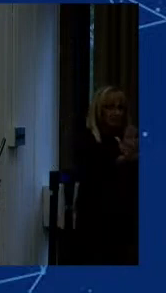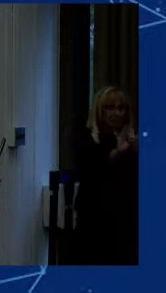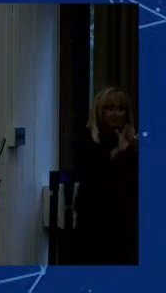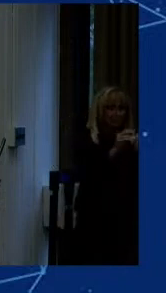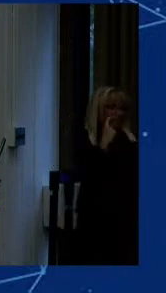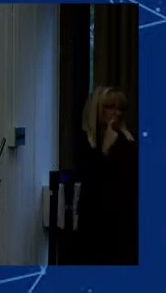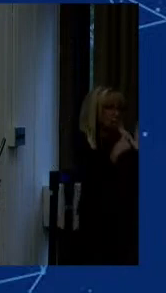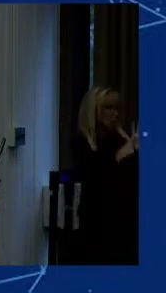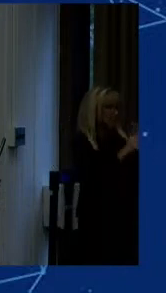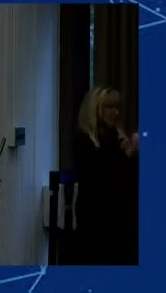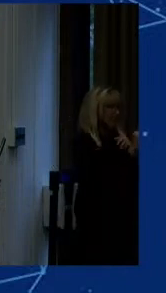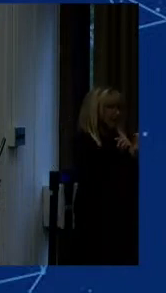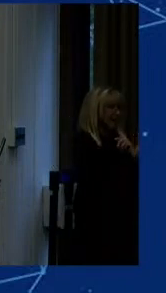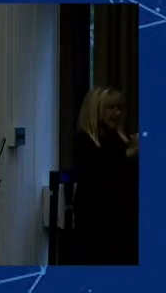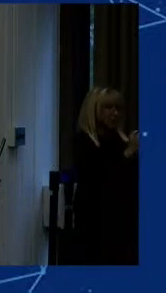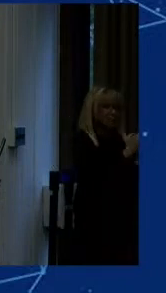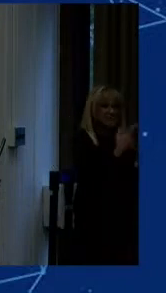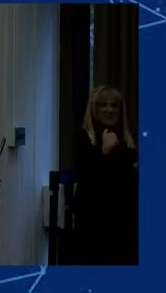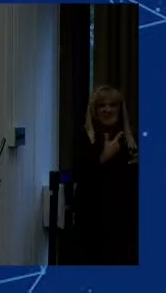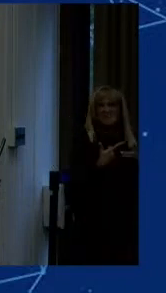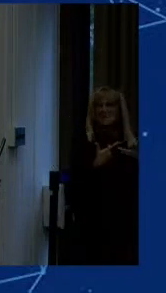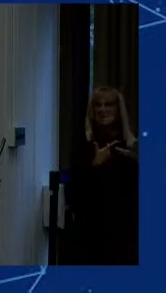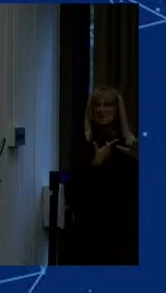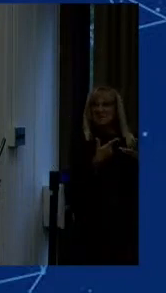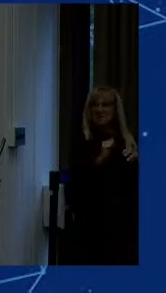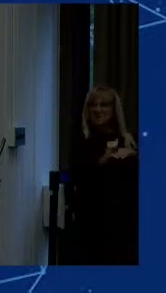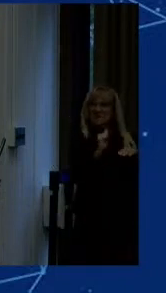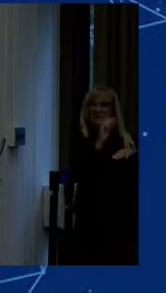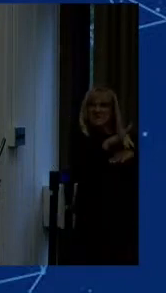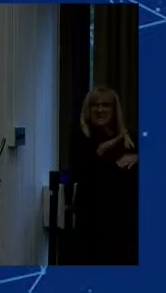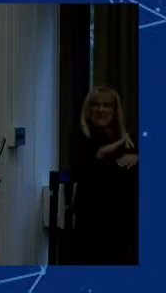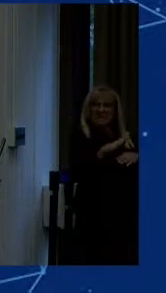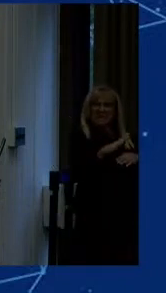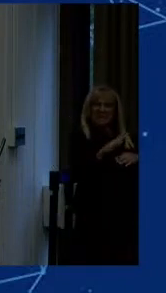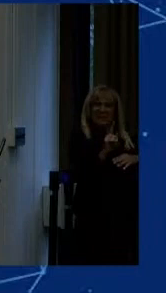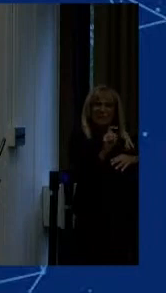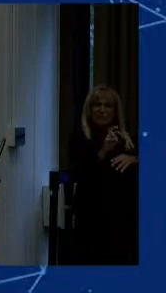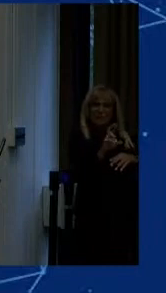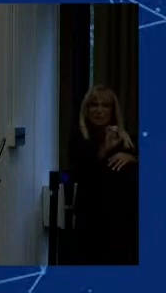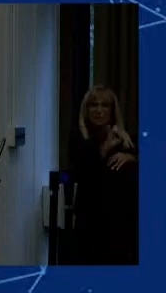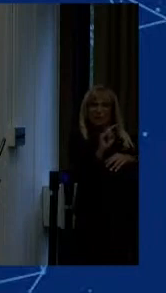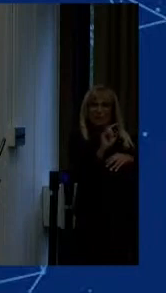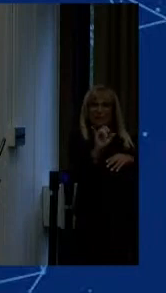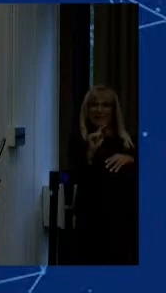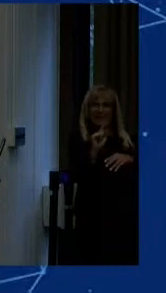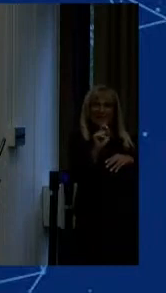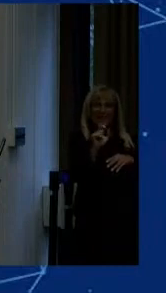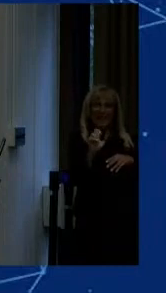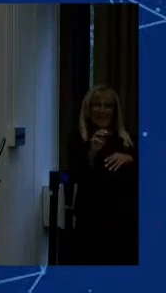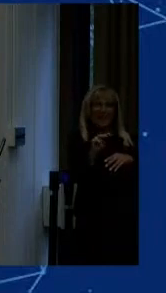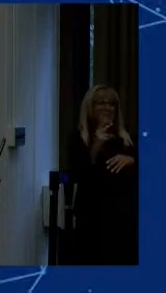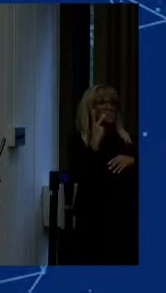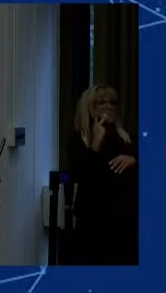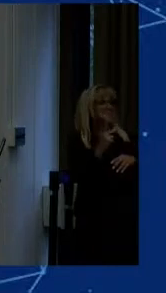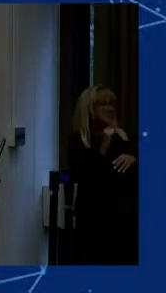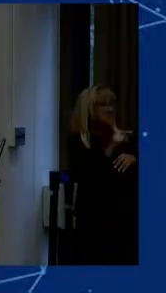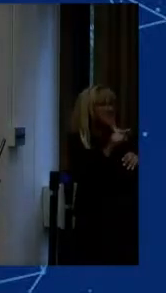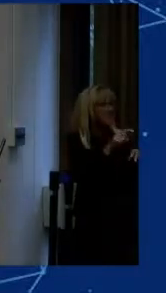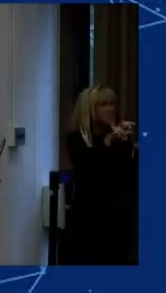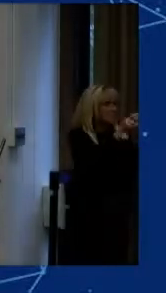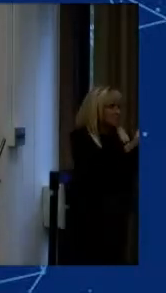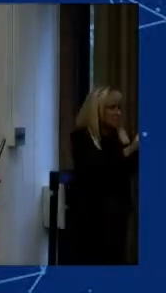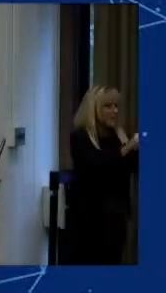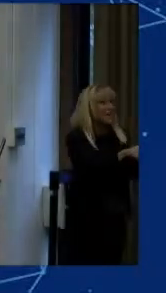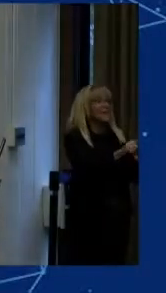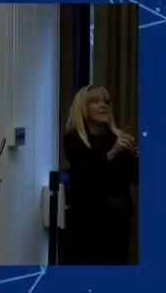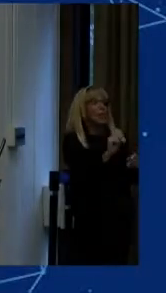use. So if most steps go into Turnitin.com, you catch it, but you also see where students are struggling and you're able to help them with